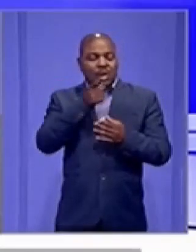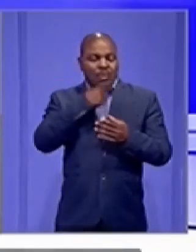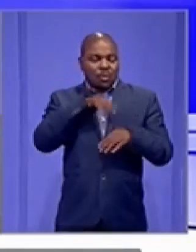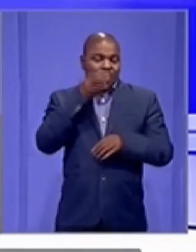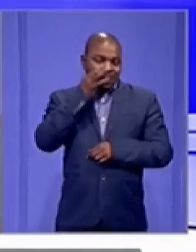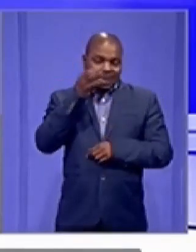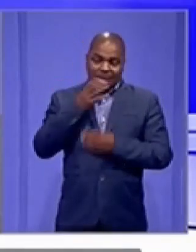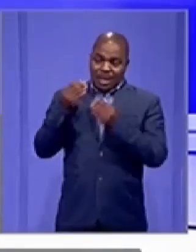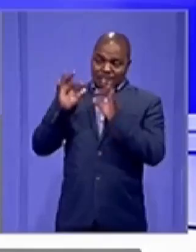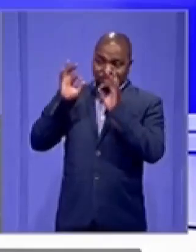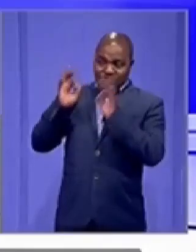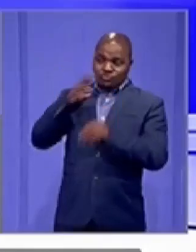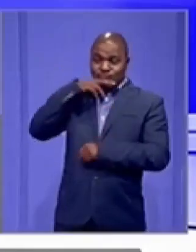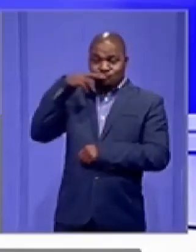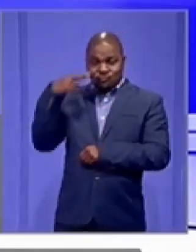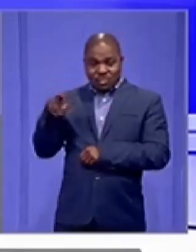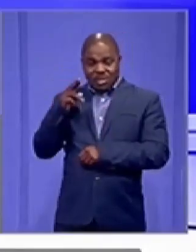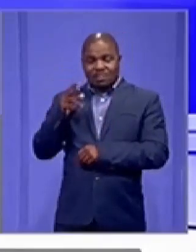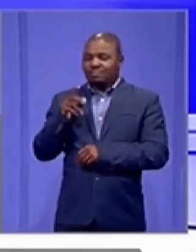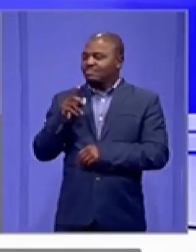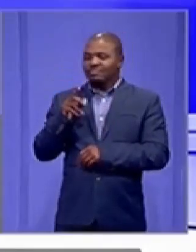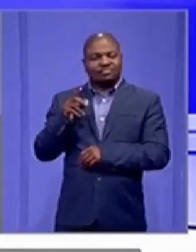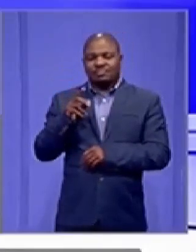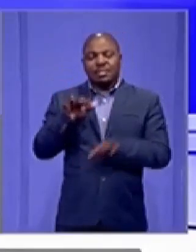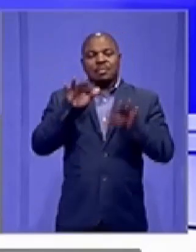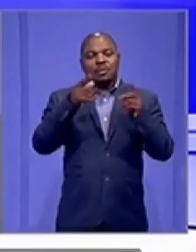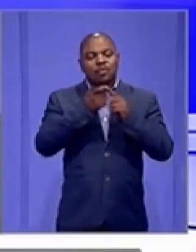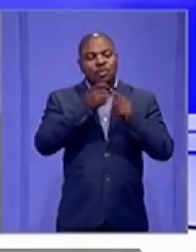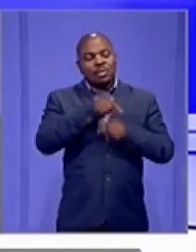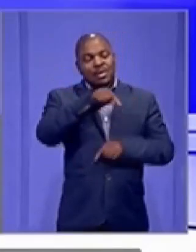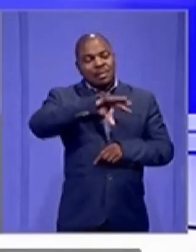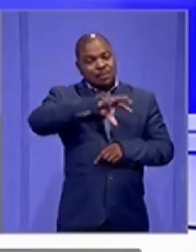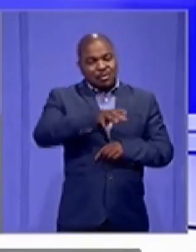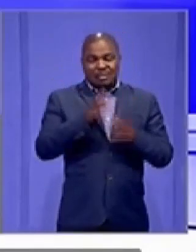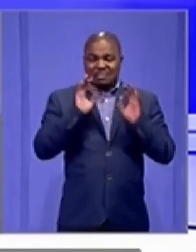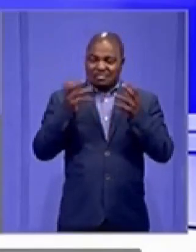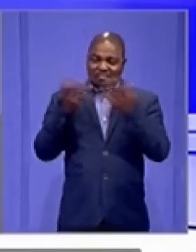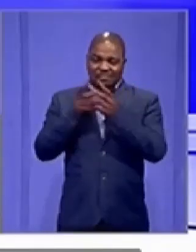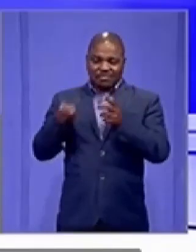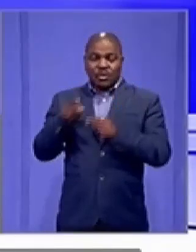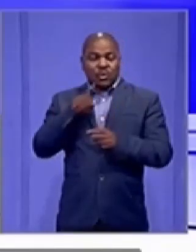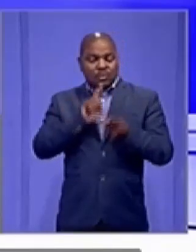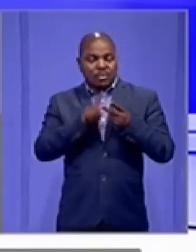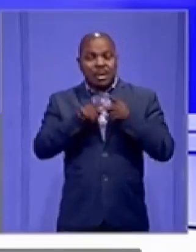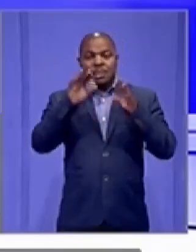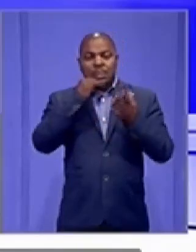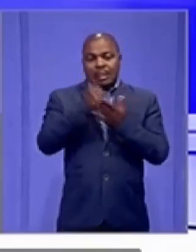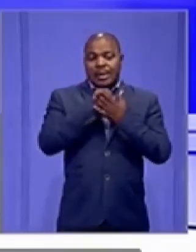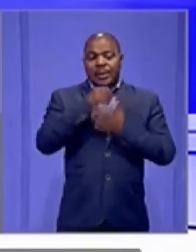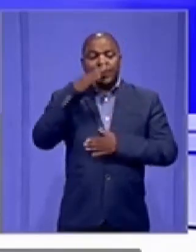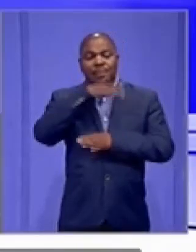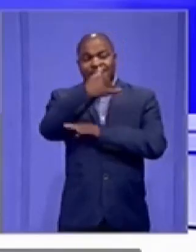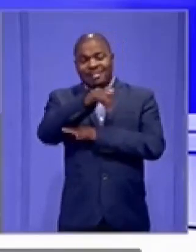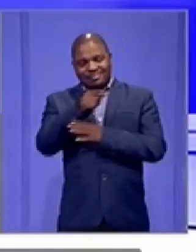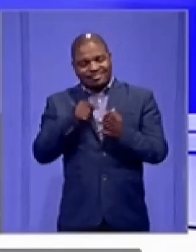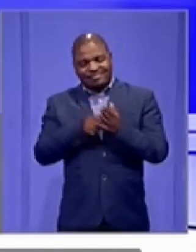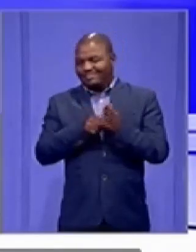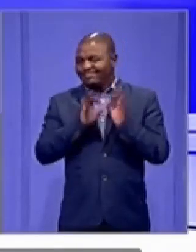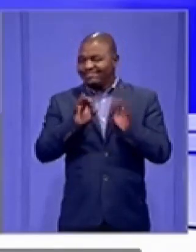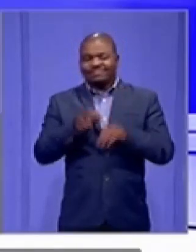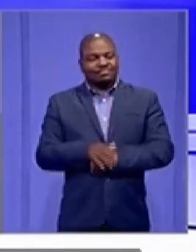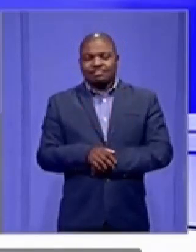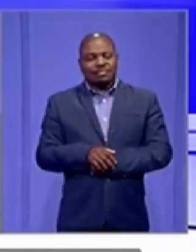seantšha dipalopalo tša nnete tša badudi bao ba dulago ka profenseng kudu bao ba senago mangwalo a maleba. Go ya